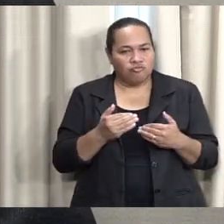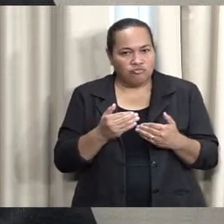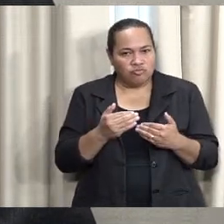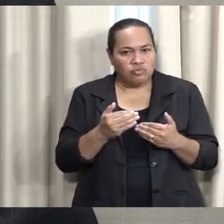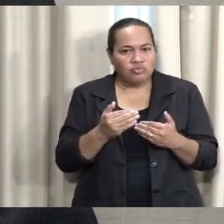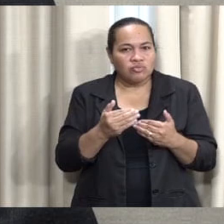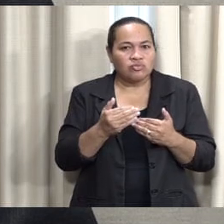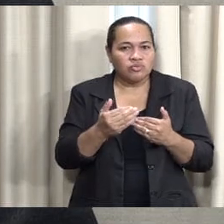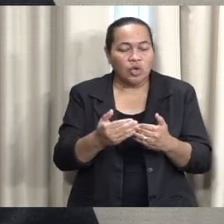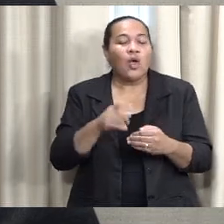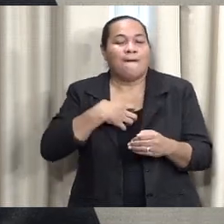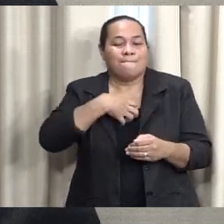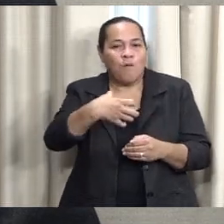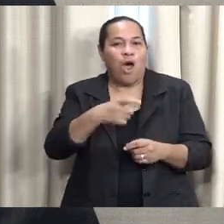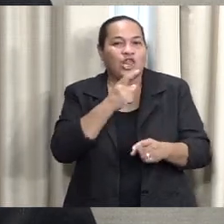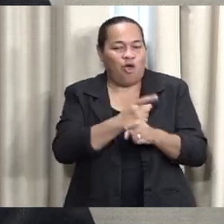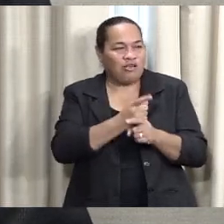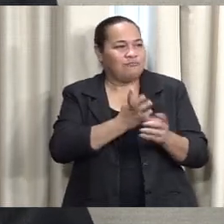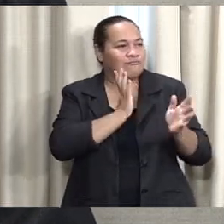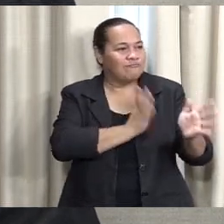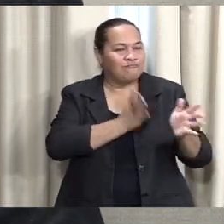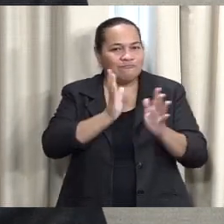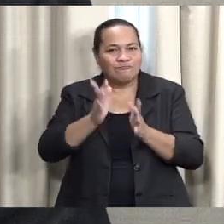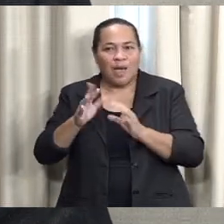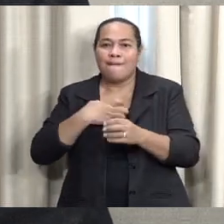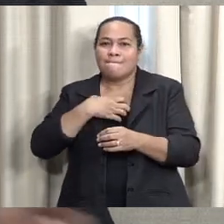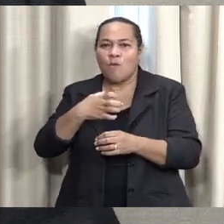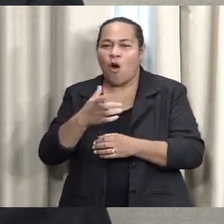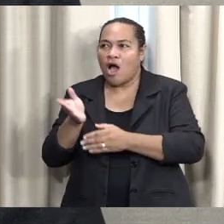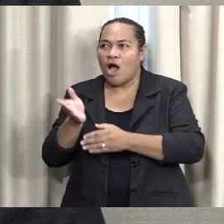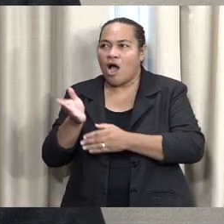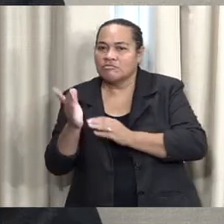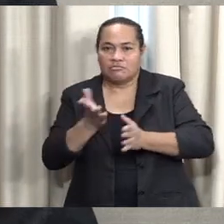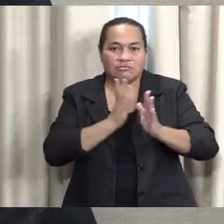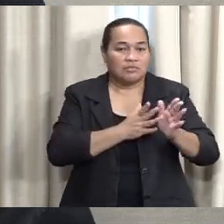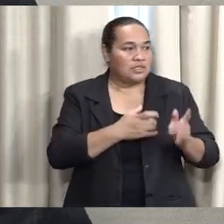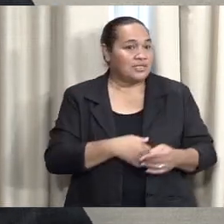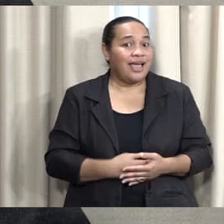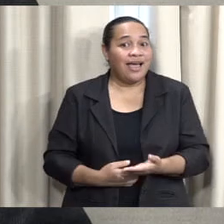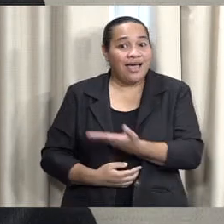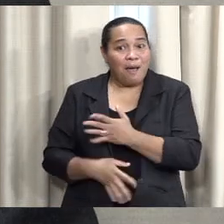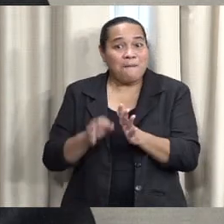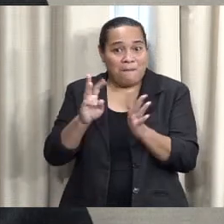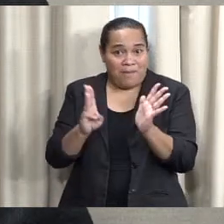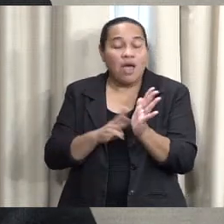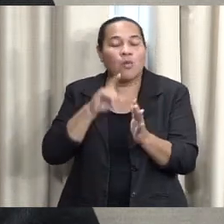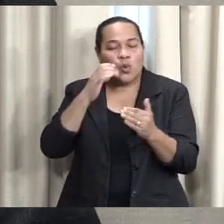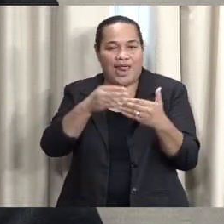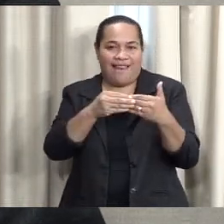will be having more dialogue, more consultation, and the Honourable Prime Minister, of course, would be